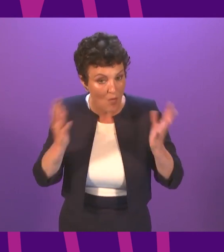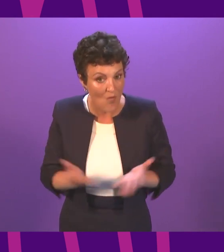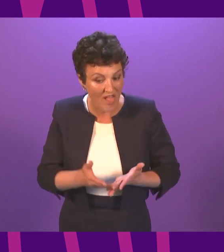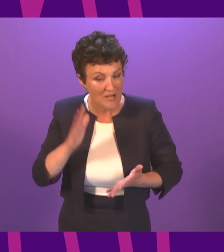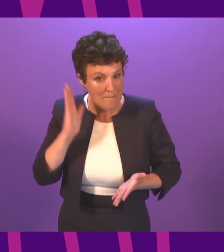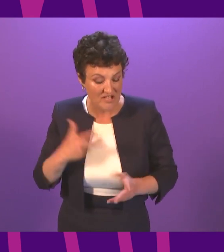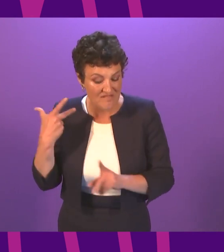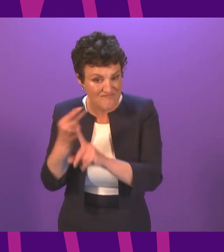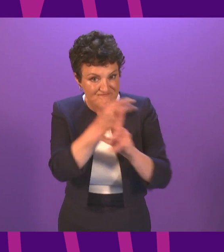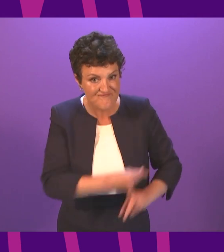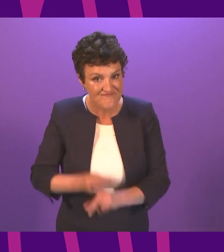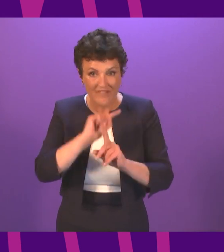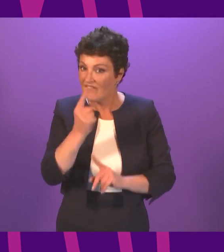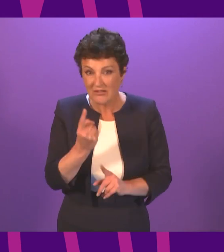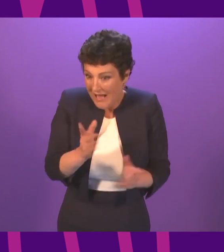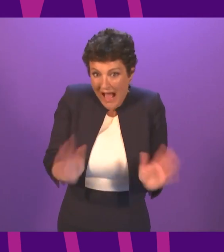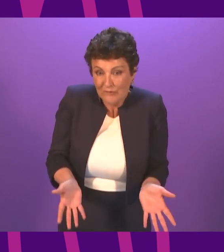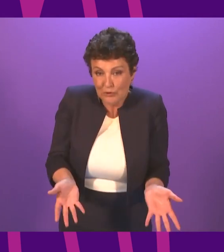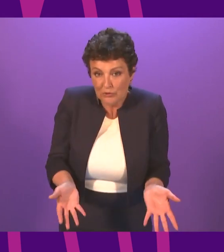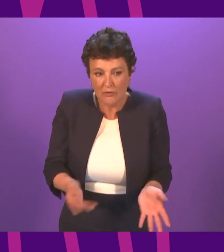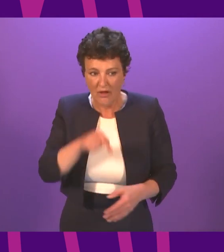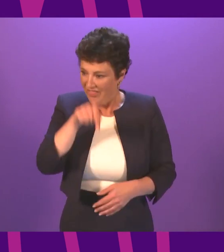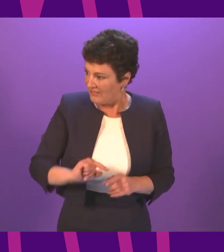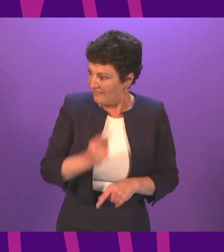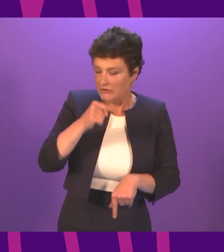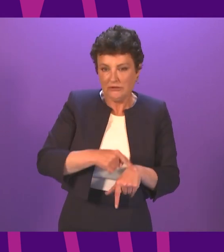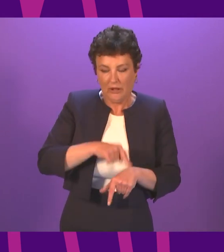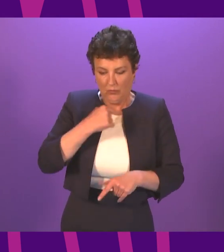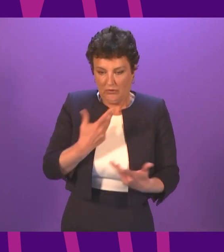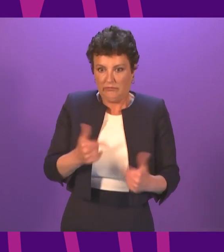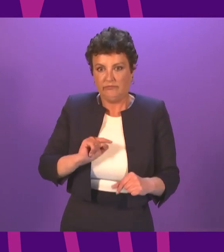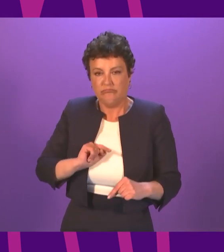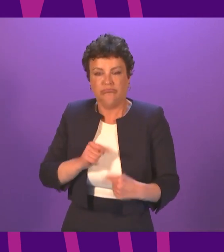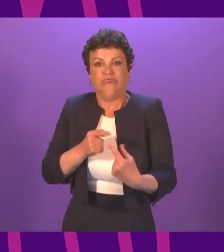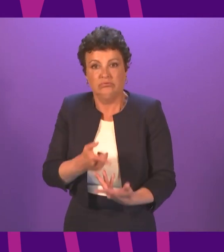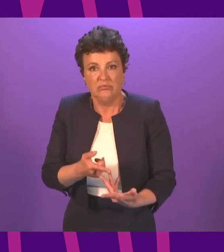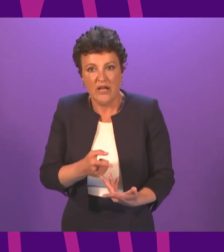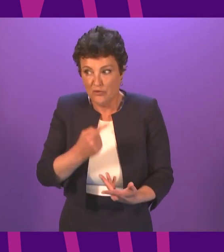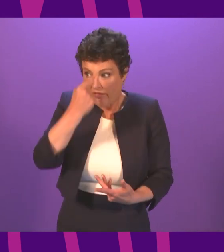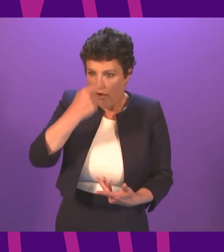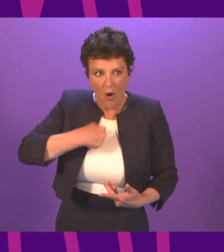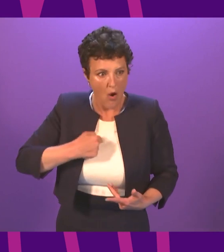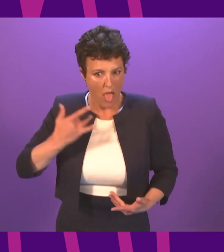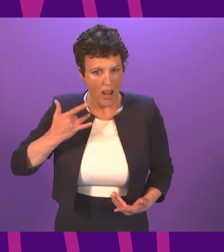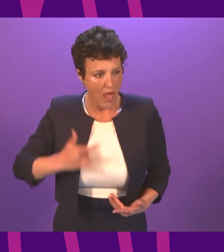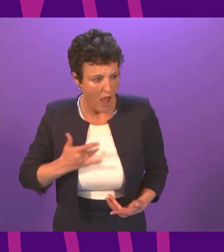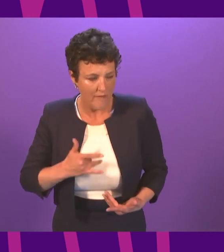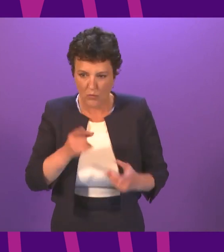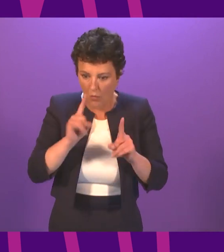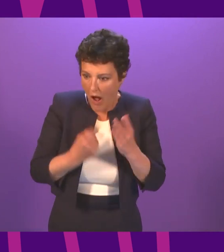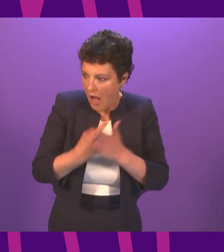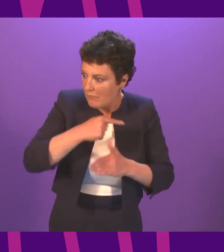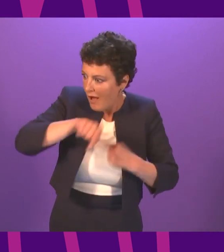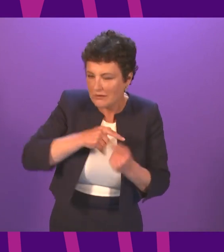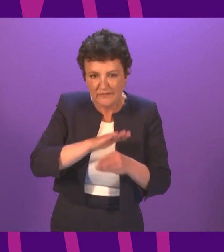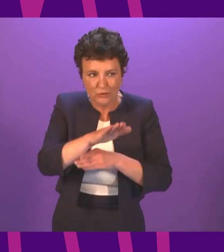year has demonstrated as never before our common humanity and that all of our fates are intertwined. And of course,